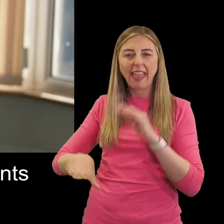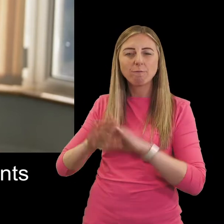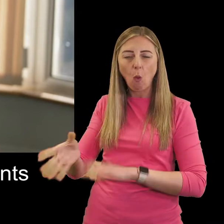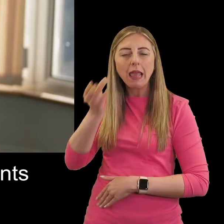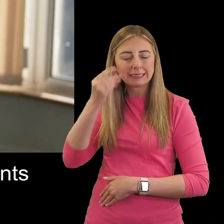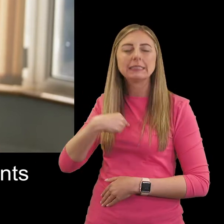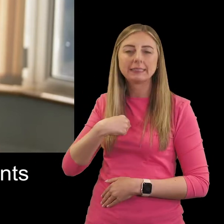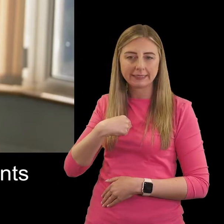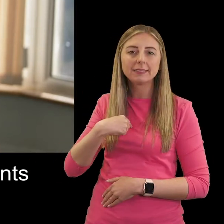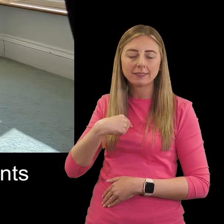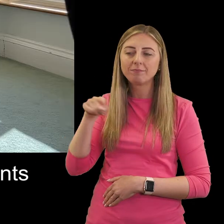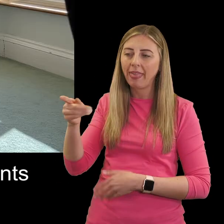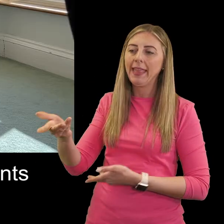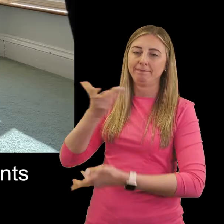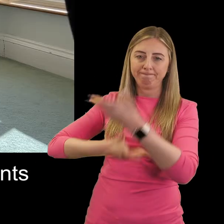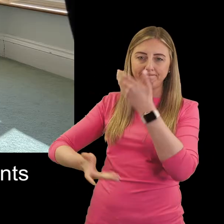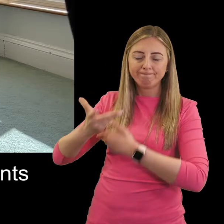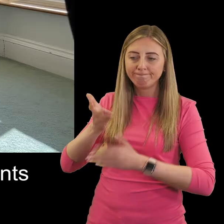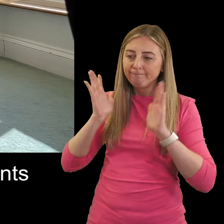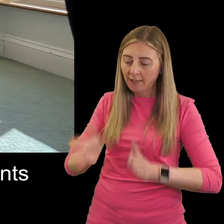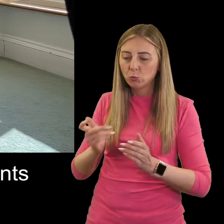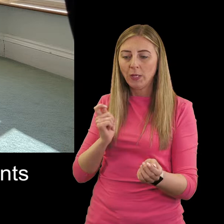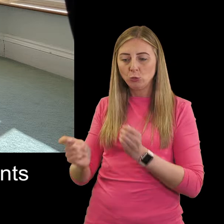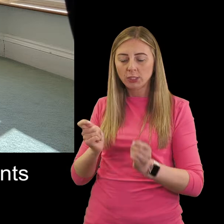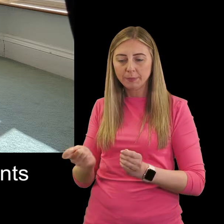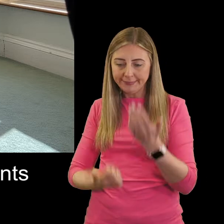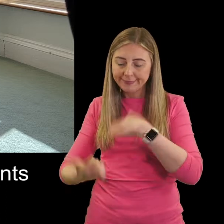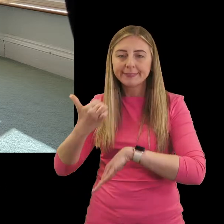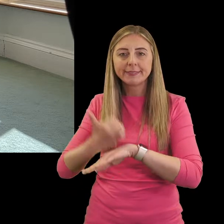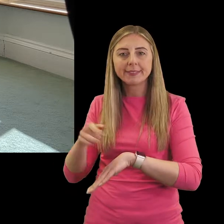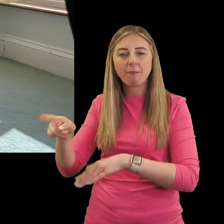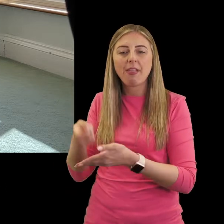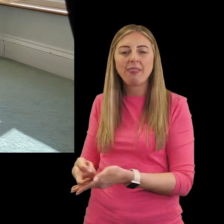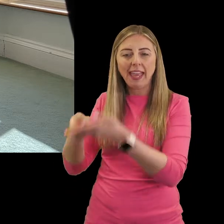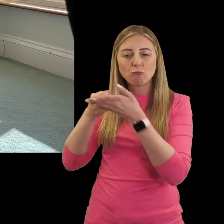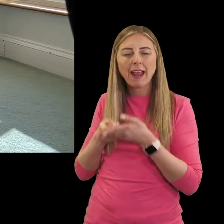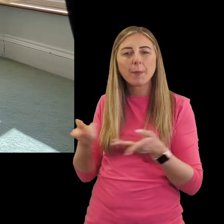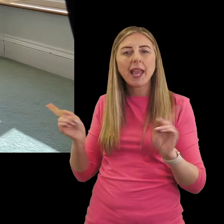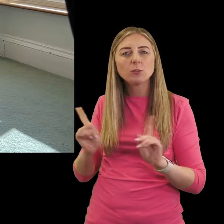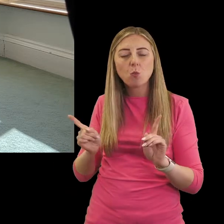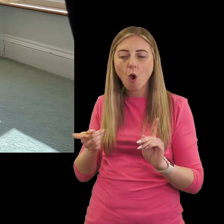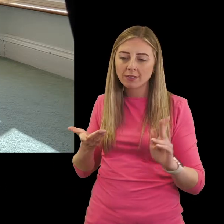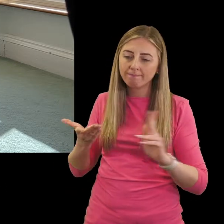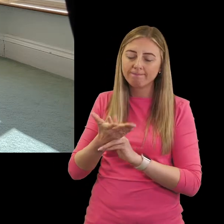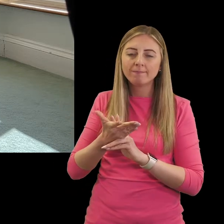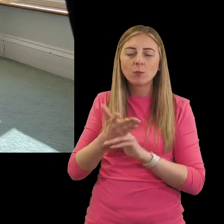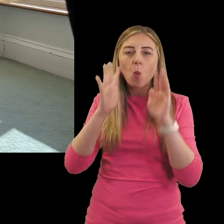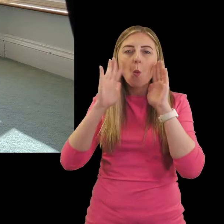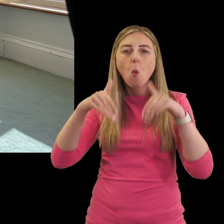said that I needed reasonable adjustments to be put in place and recommended Autism Plus as the best people